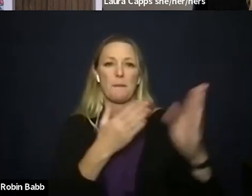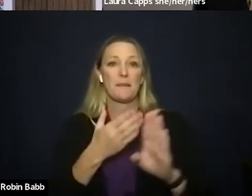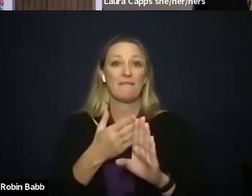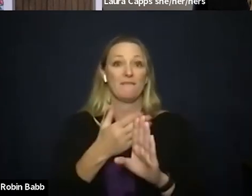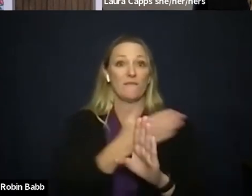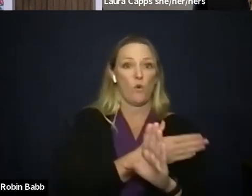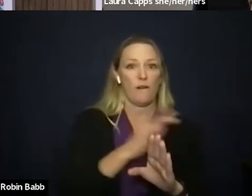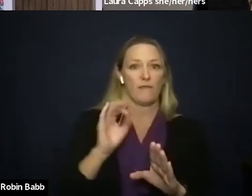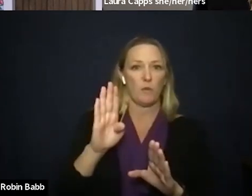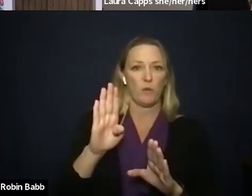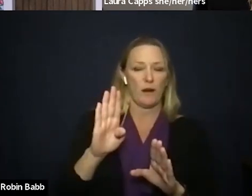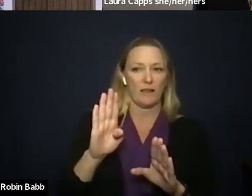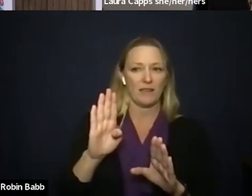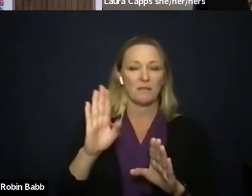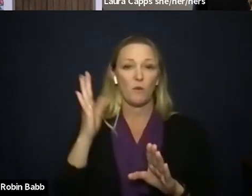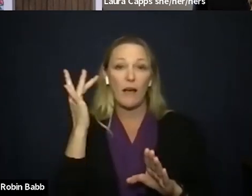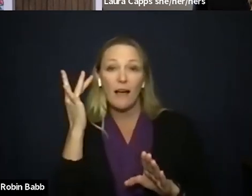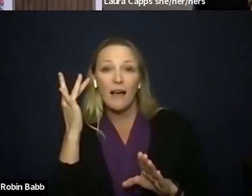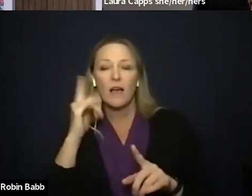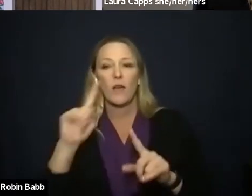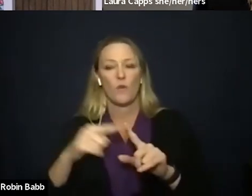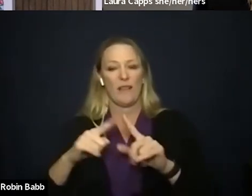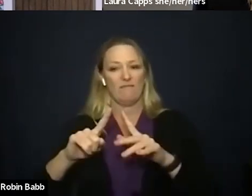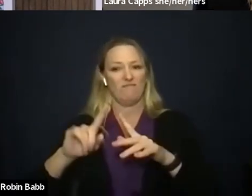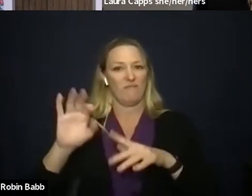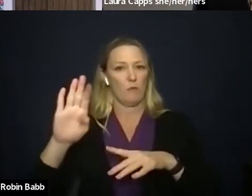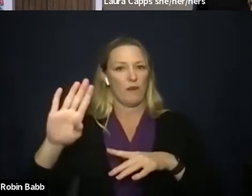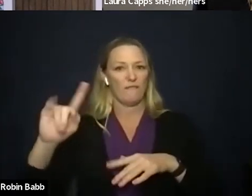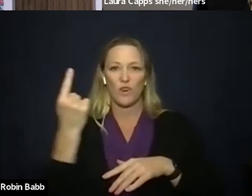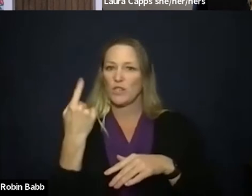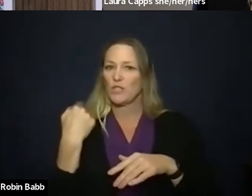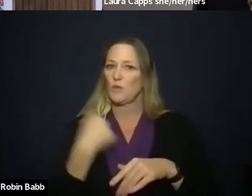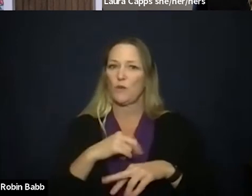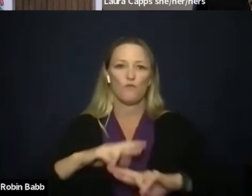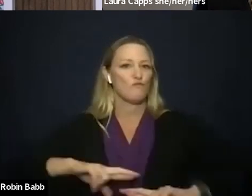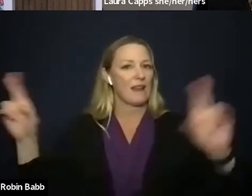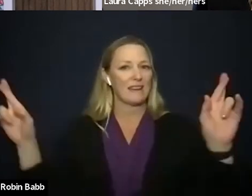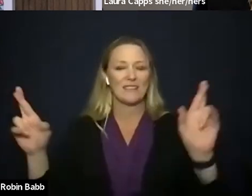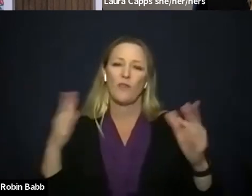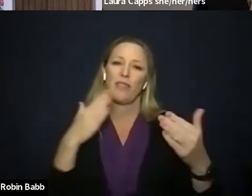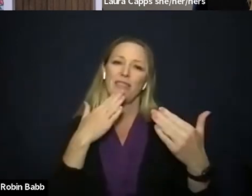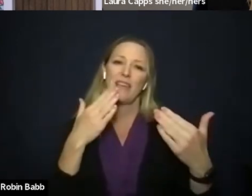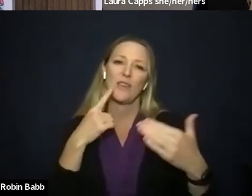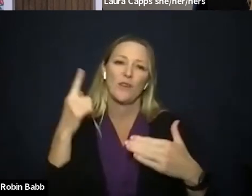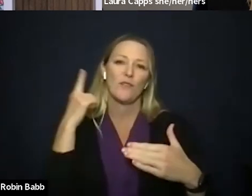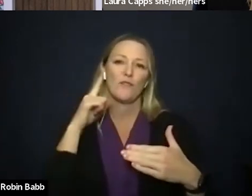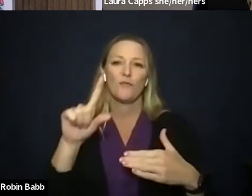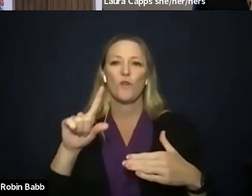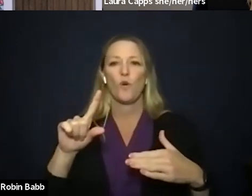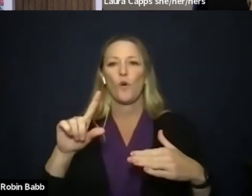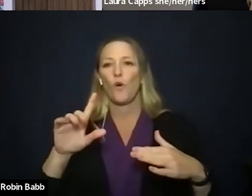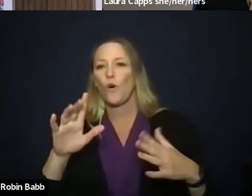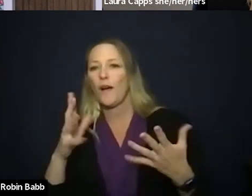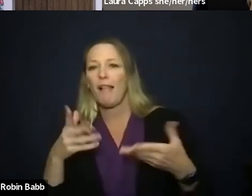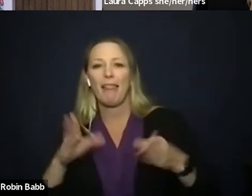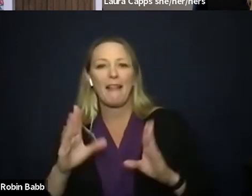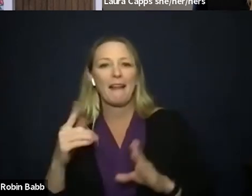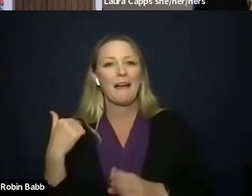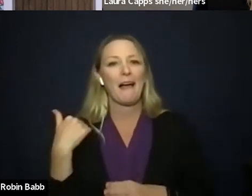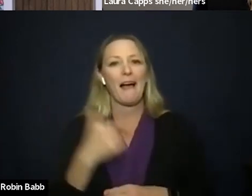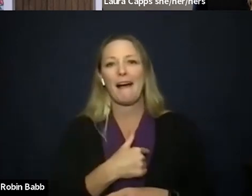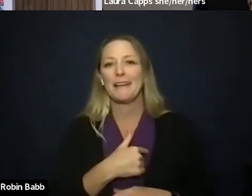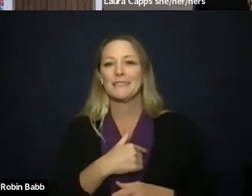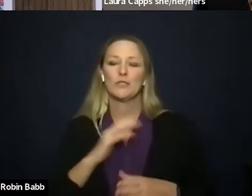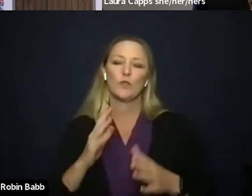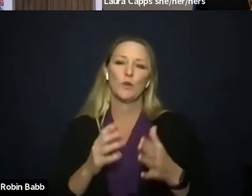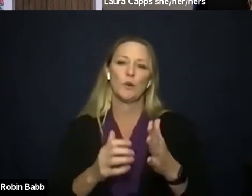come we're already set to celebrate um black history month so thank you for indulging uh myself and miss ford of getting this resolution on this